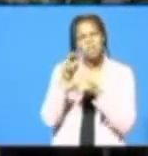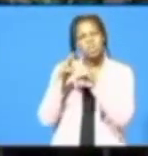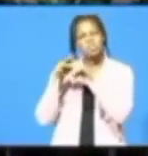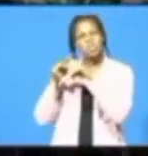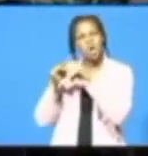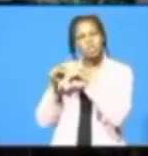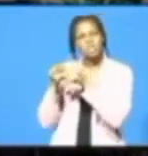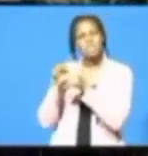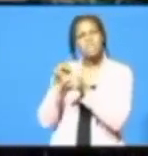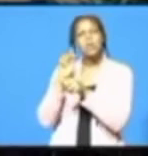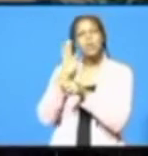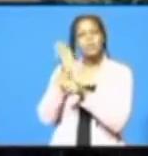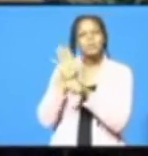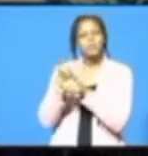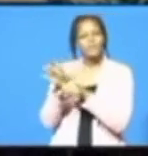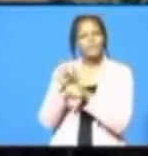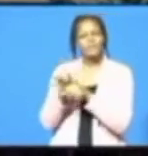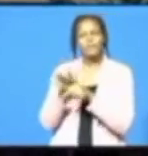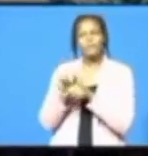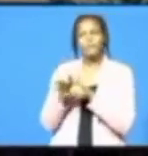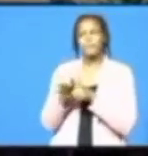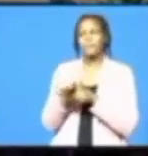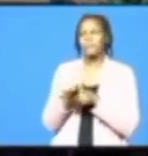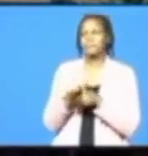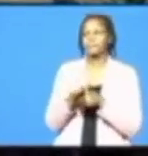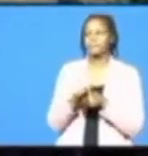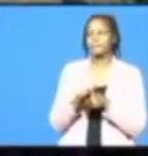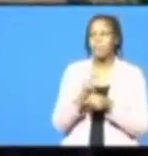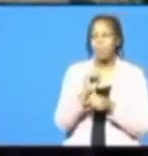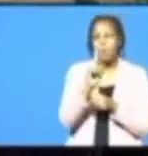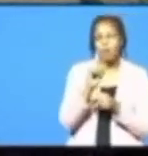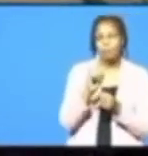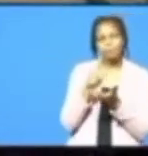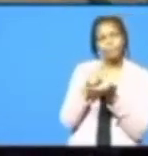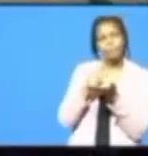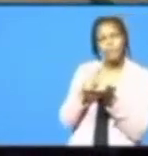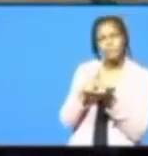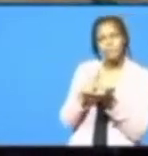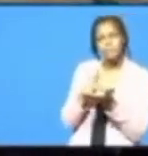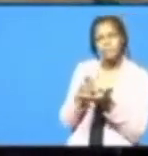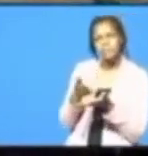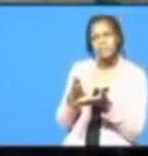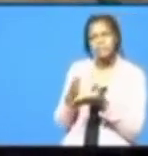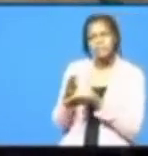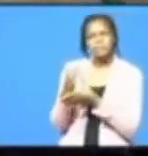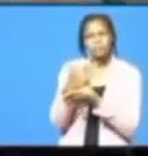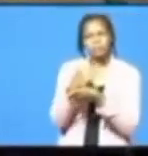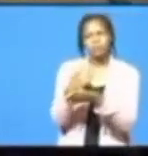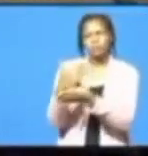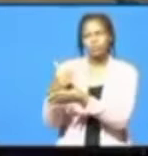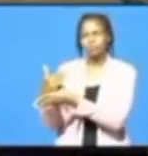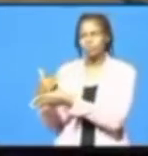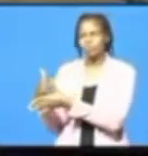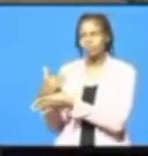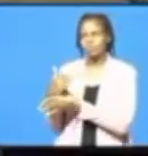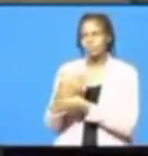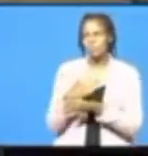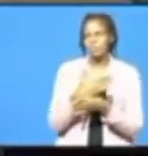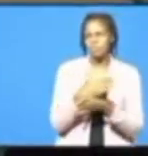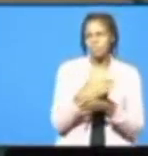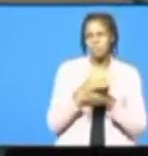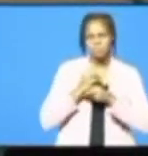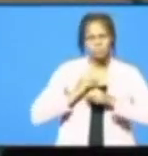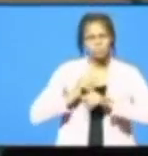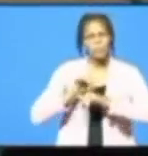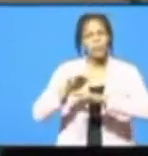will do. One of the poisons that is being shared and is being